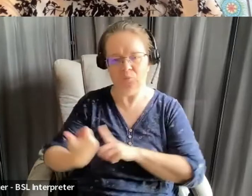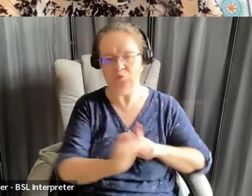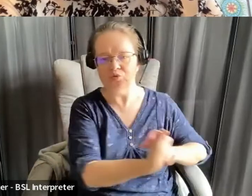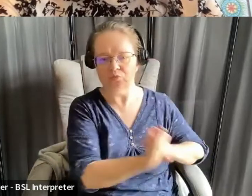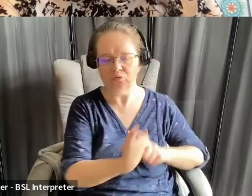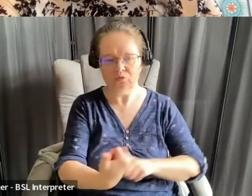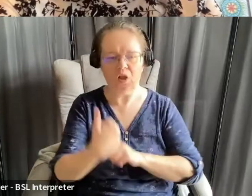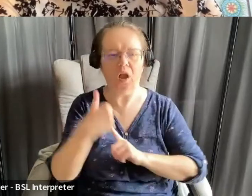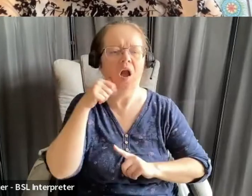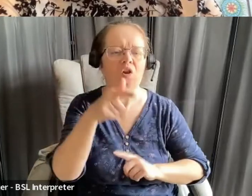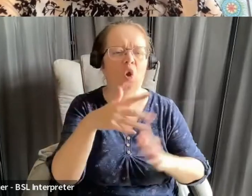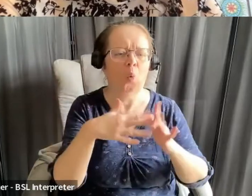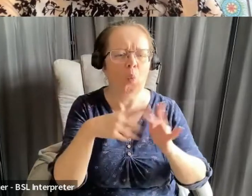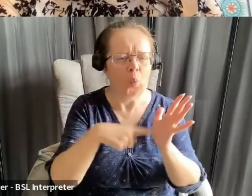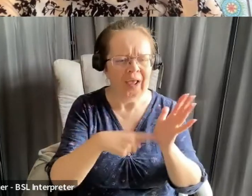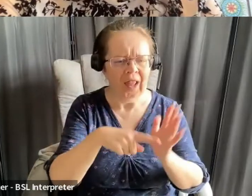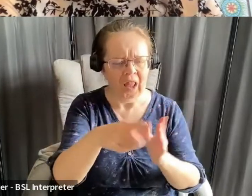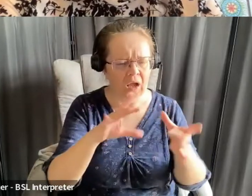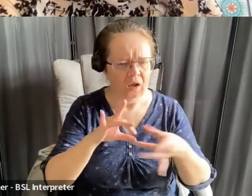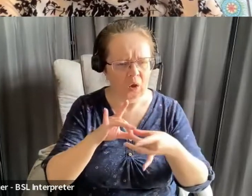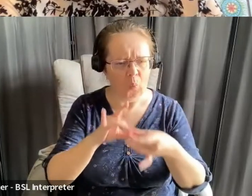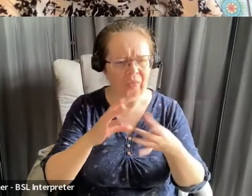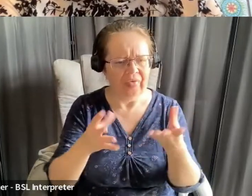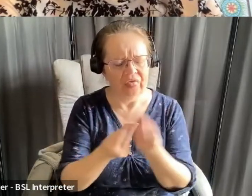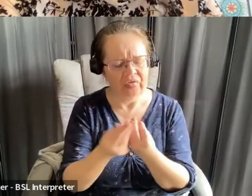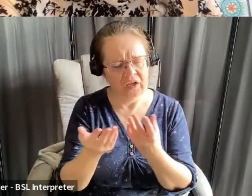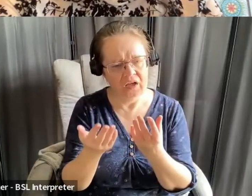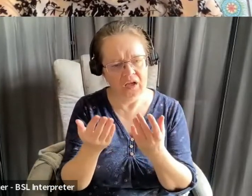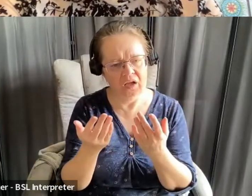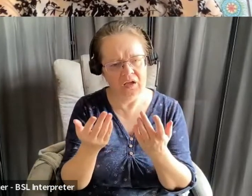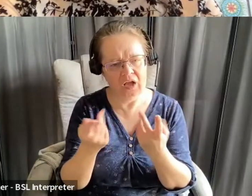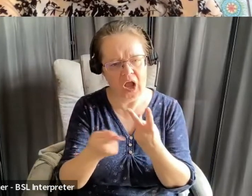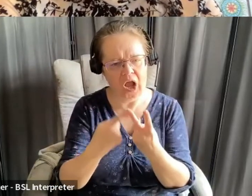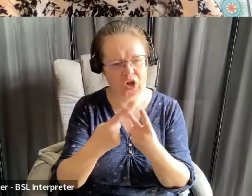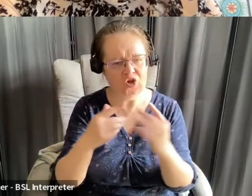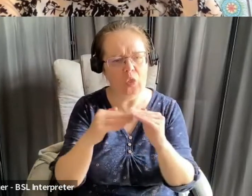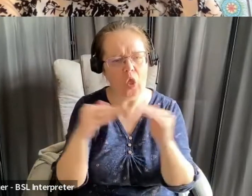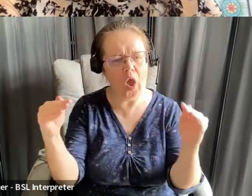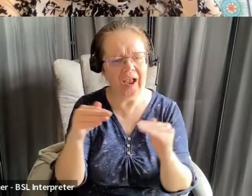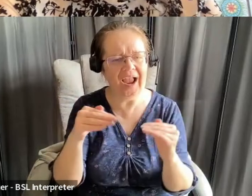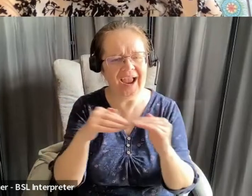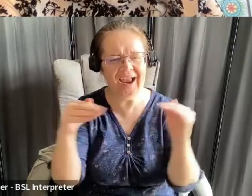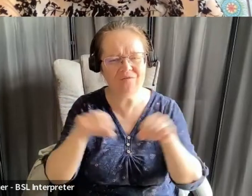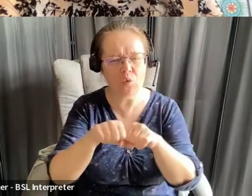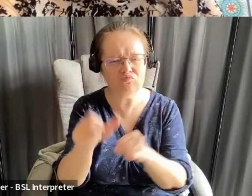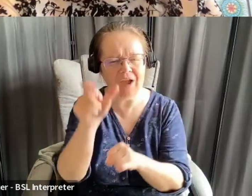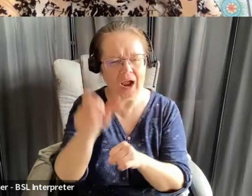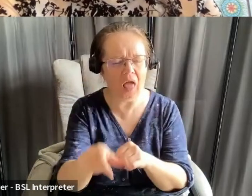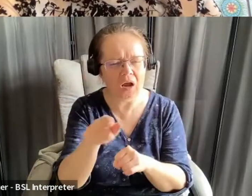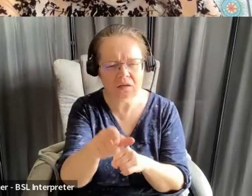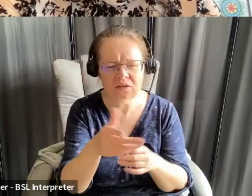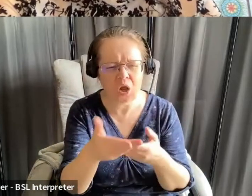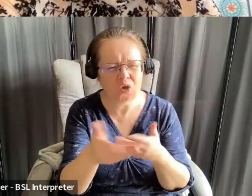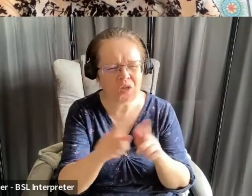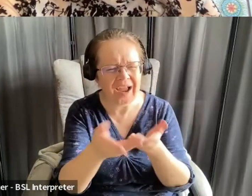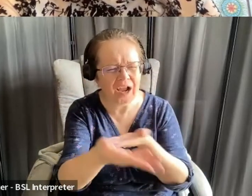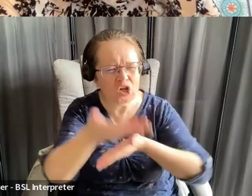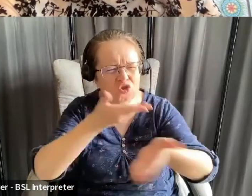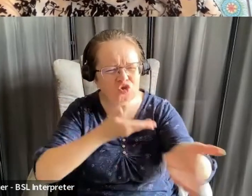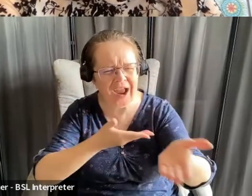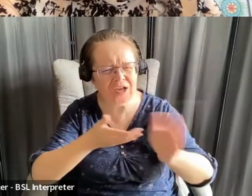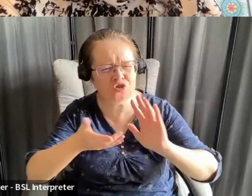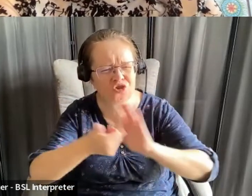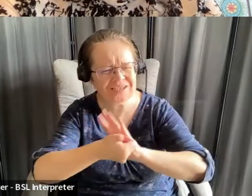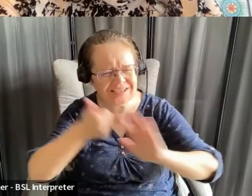know that, Will, you're collaborating closely with another Evenbreak client. You're doing an exchange of sorts. You're sharing